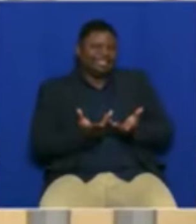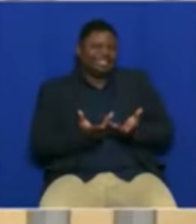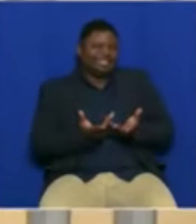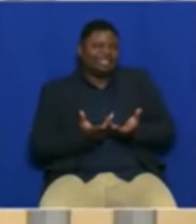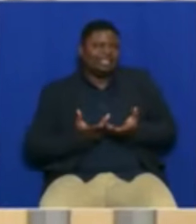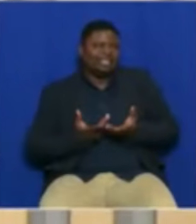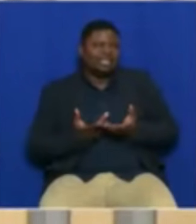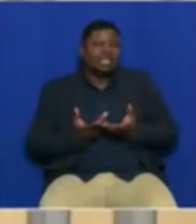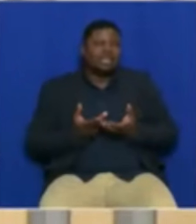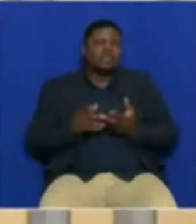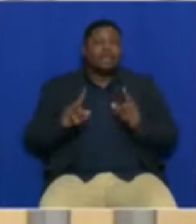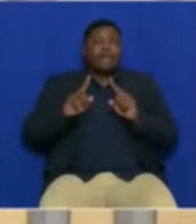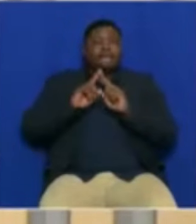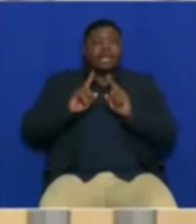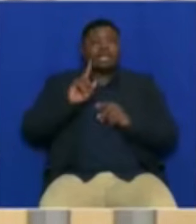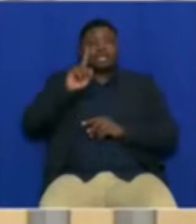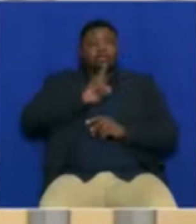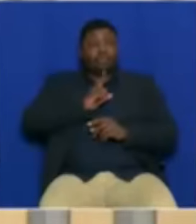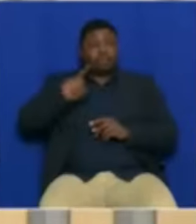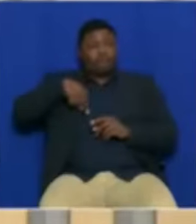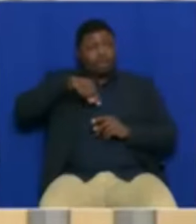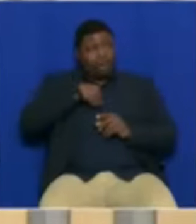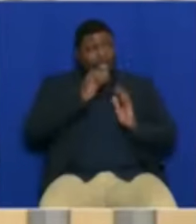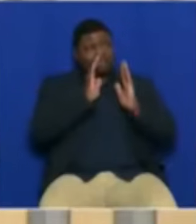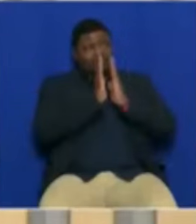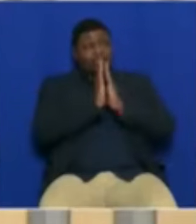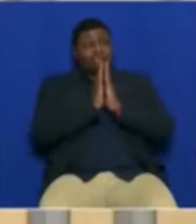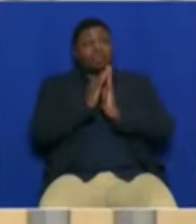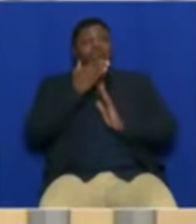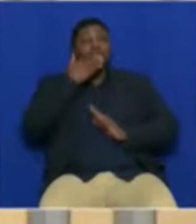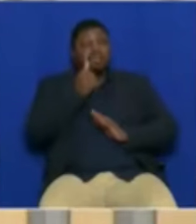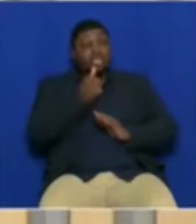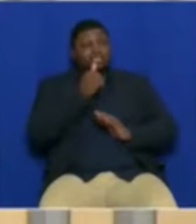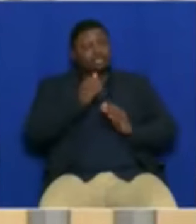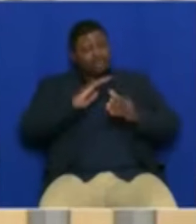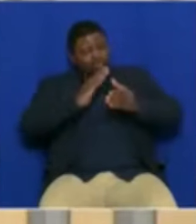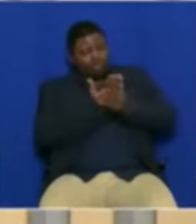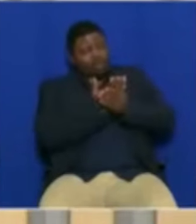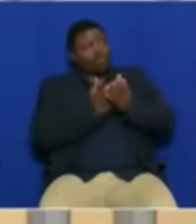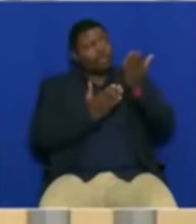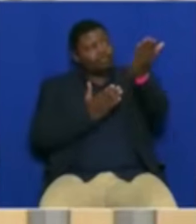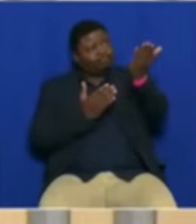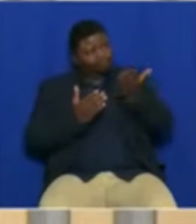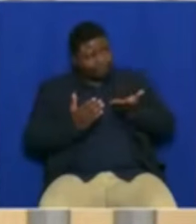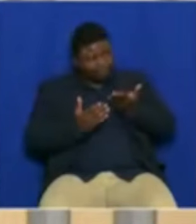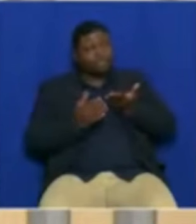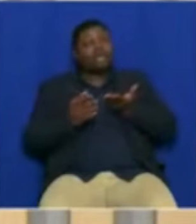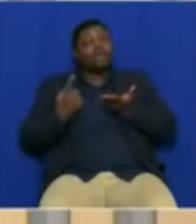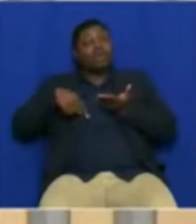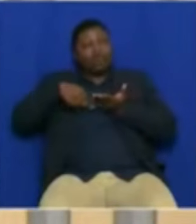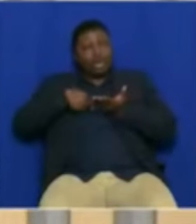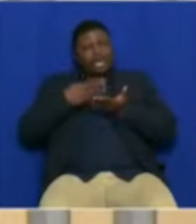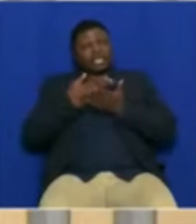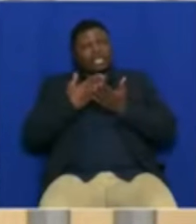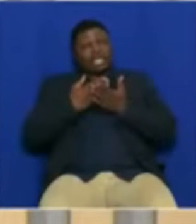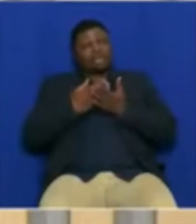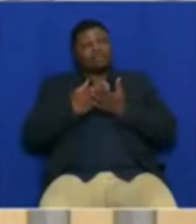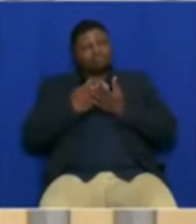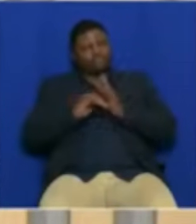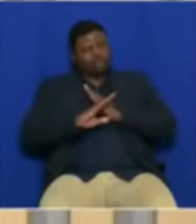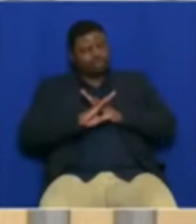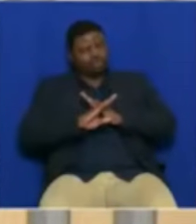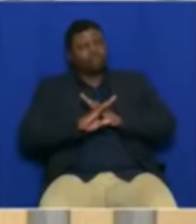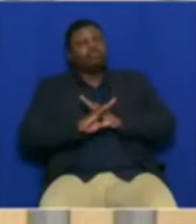to verify and eliminate. Okay. So and where positive stuff was found, we took action, and